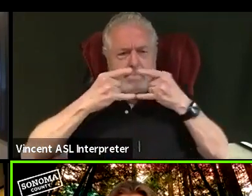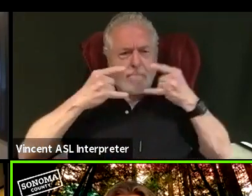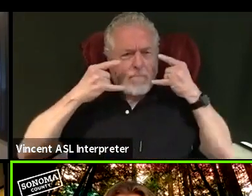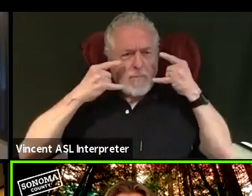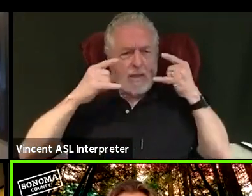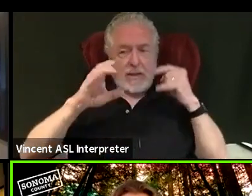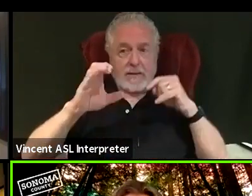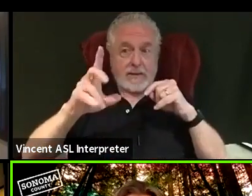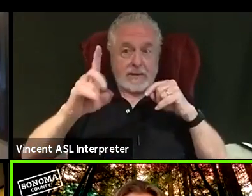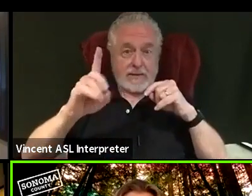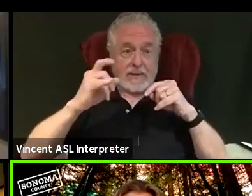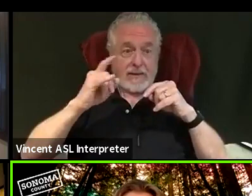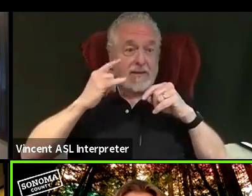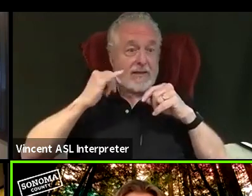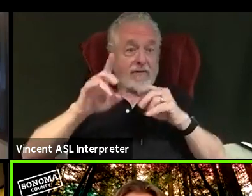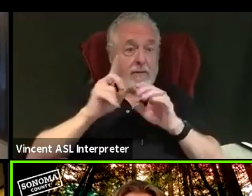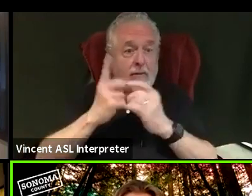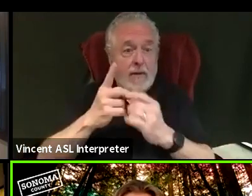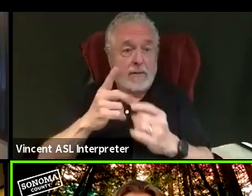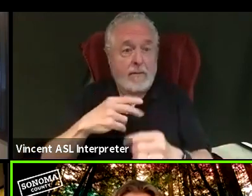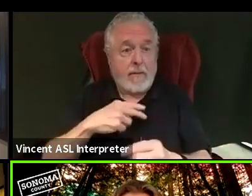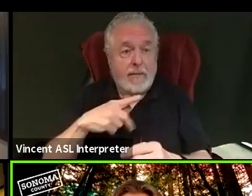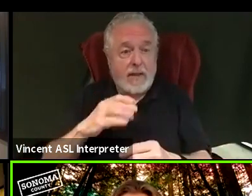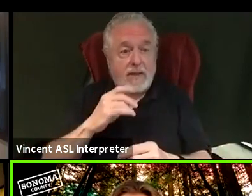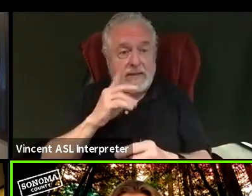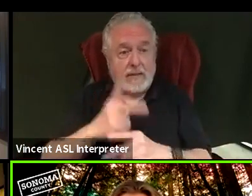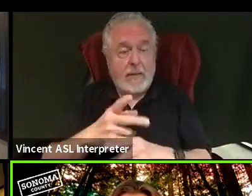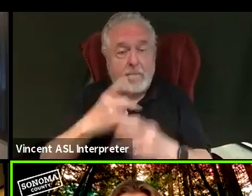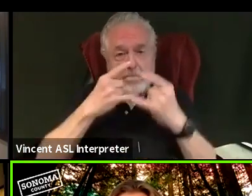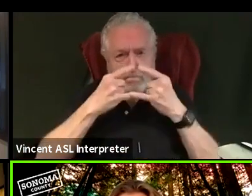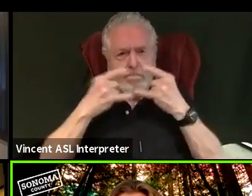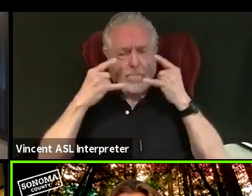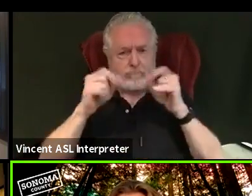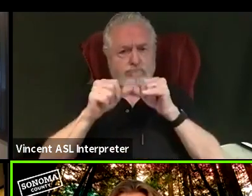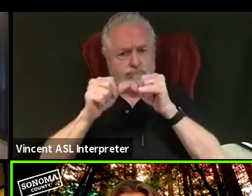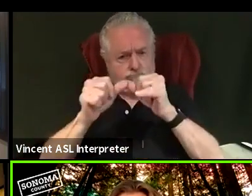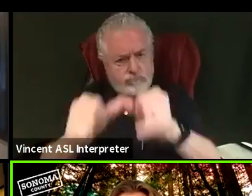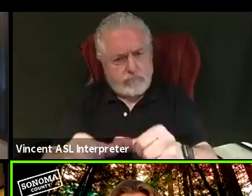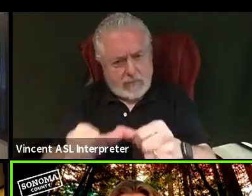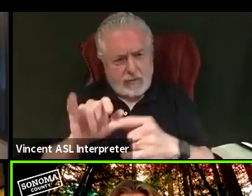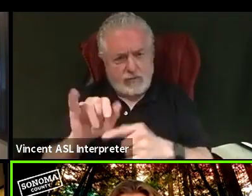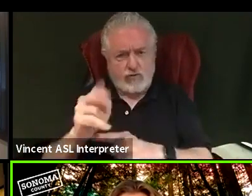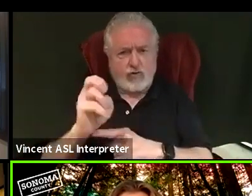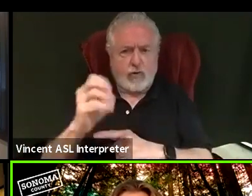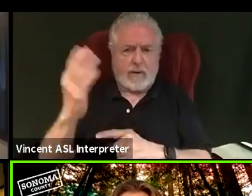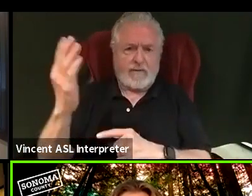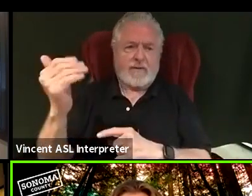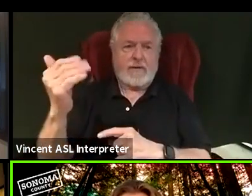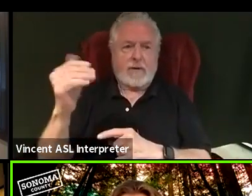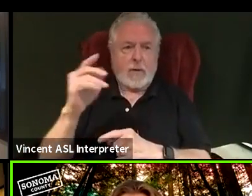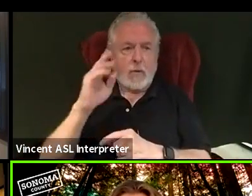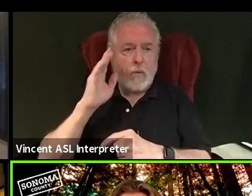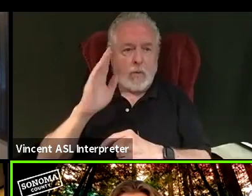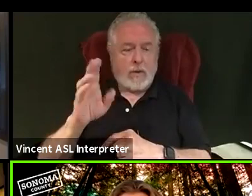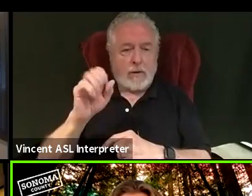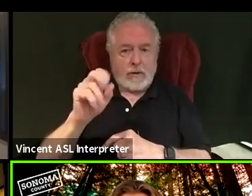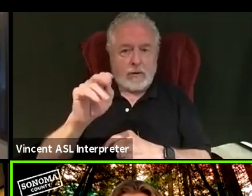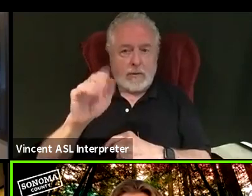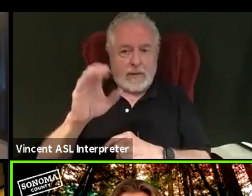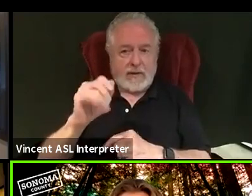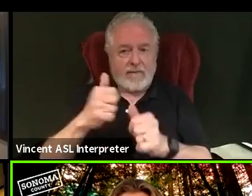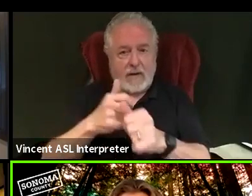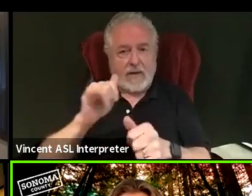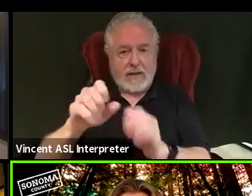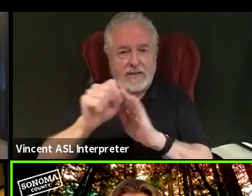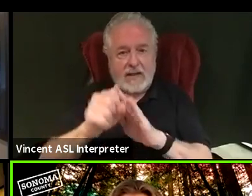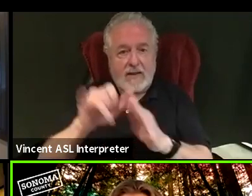that CDPH, the California Department of Public Health, is keeping its mask guidance in place until June 15th. Will Sonoma County be following